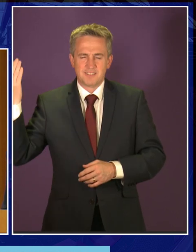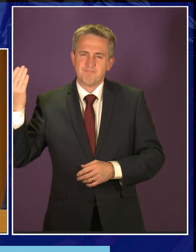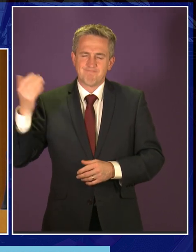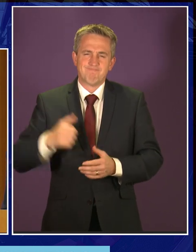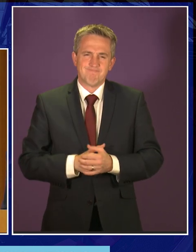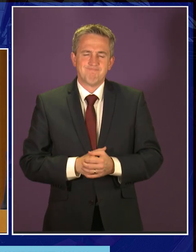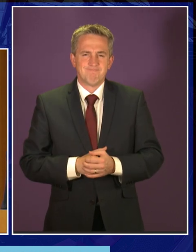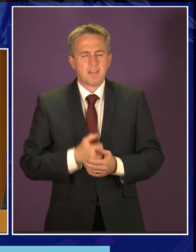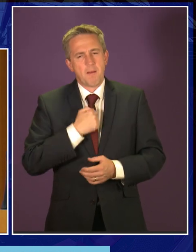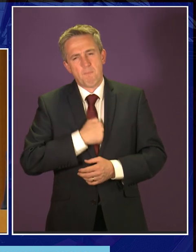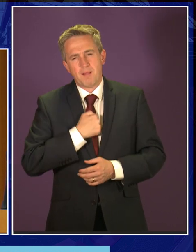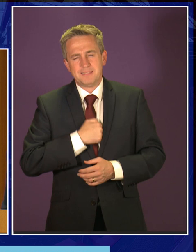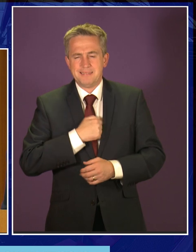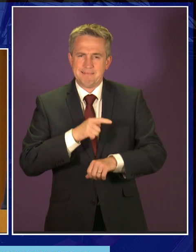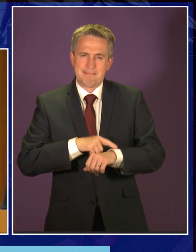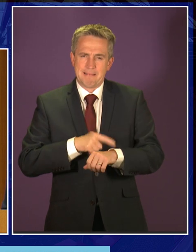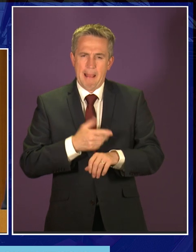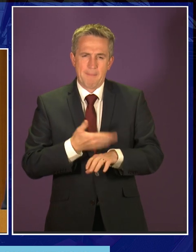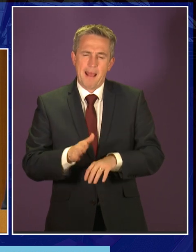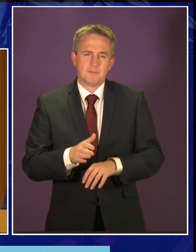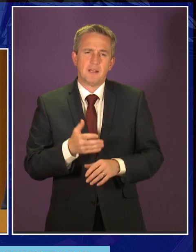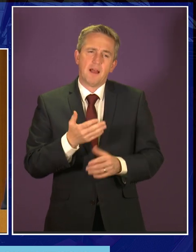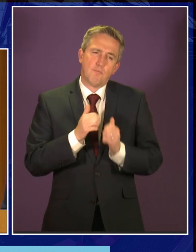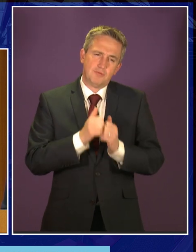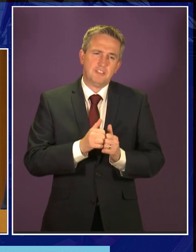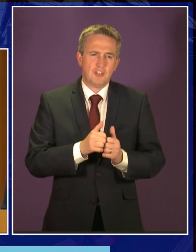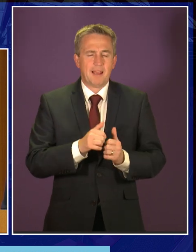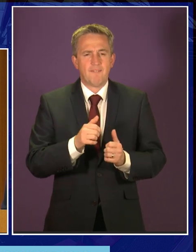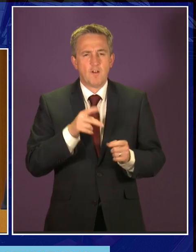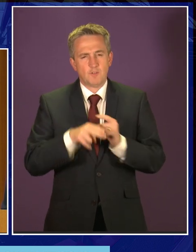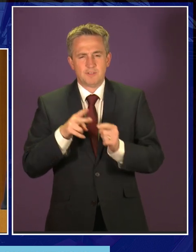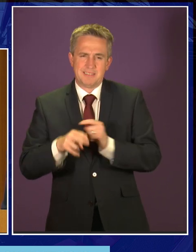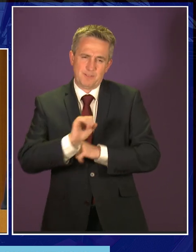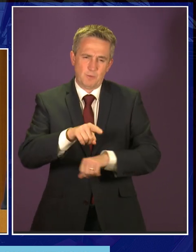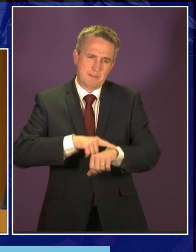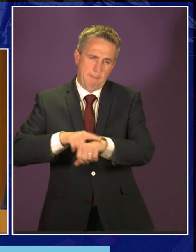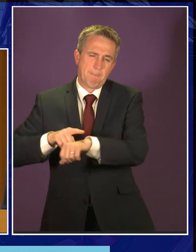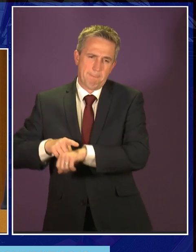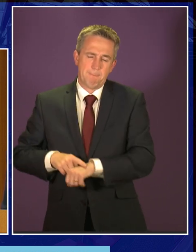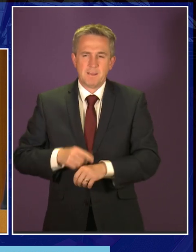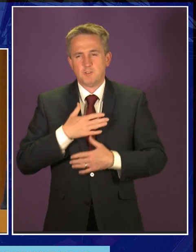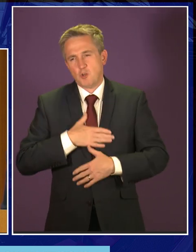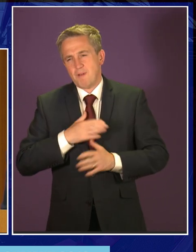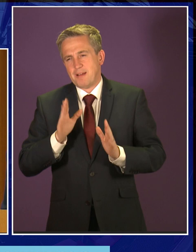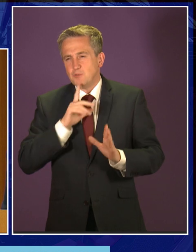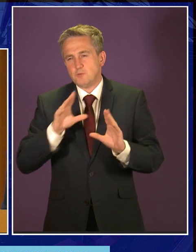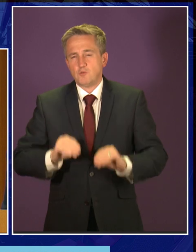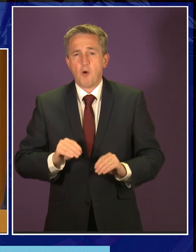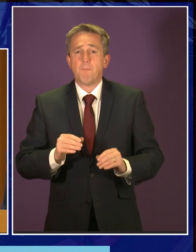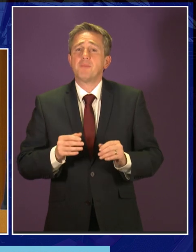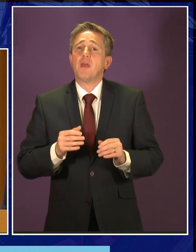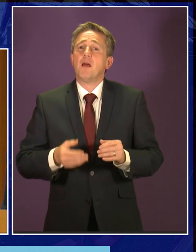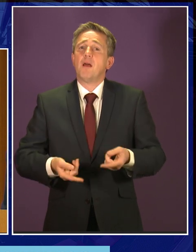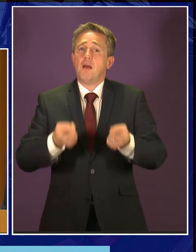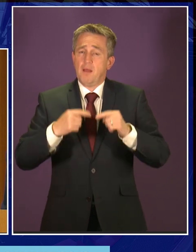delegates. Apologies. Thanks to those who kept the remarks brief. Apologies to those who I had to curtail. We're now going to move into our closing